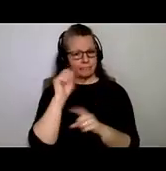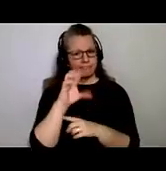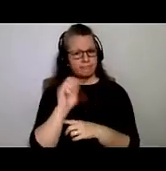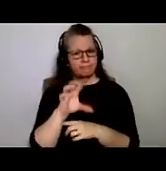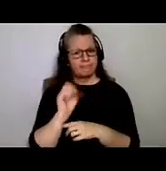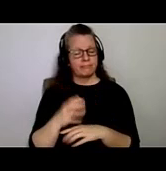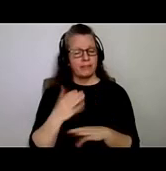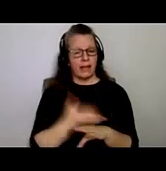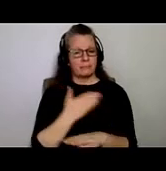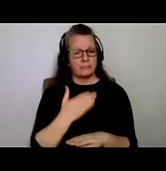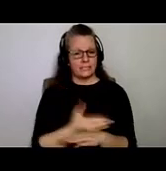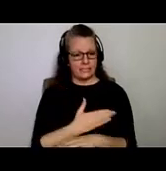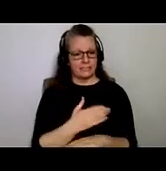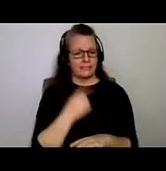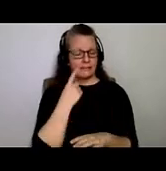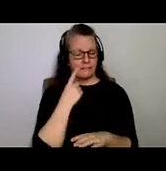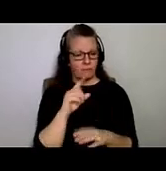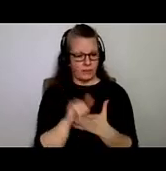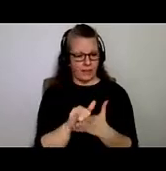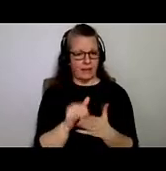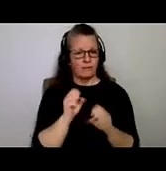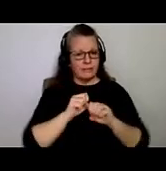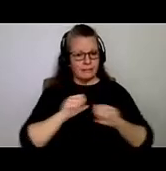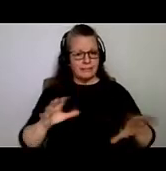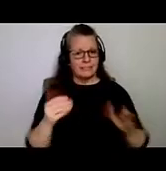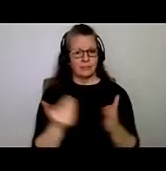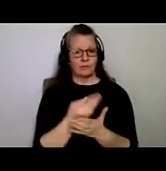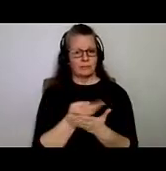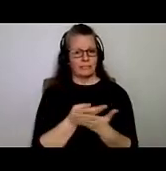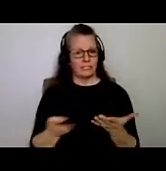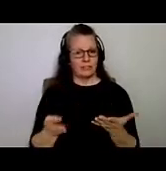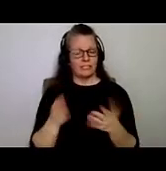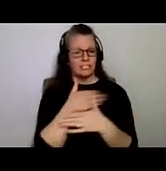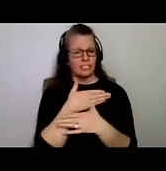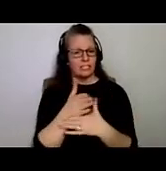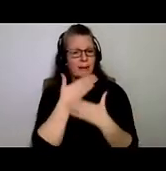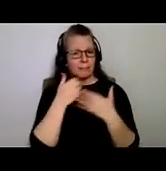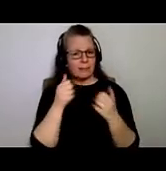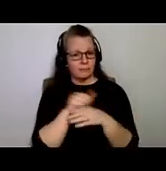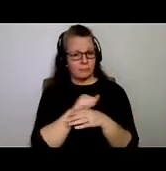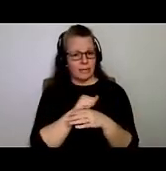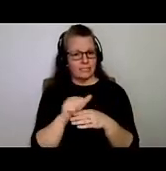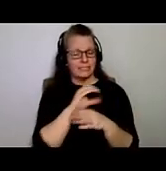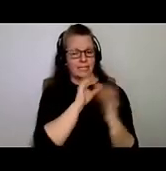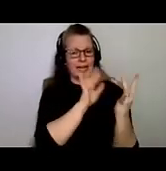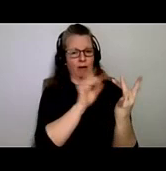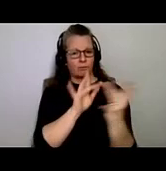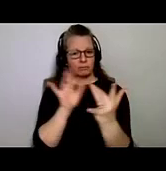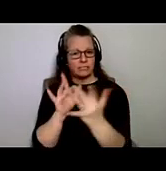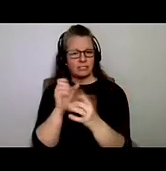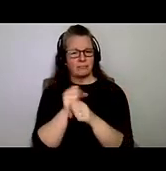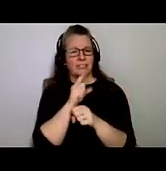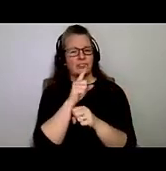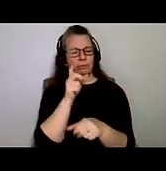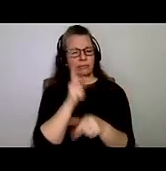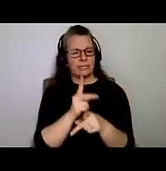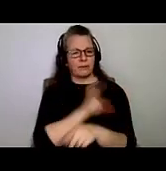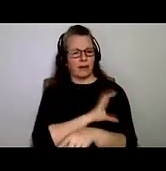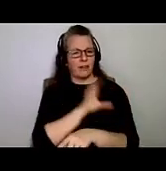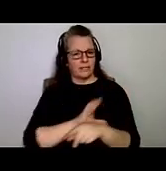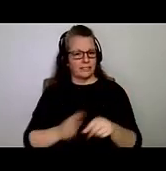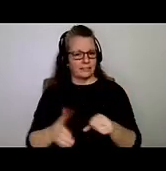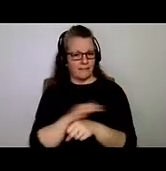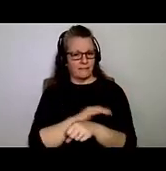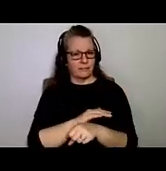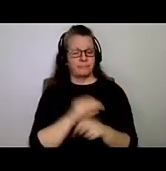unwind, releasing new materials, and sharing best practices and outreach to make sure that we do keep Coloradans covered. So